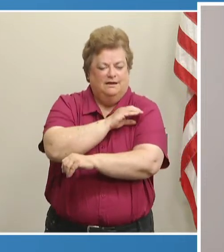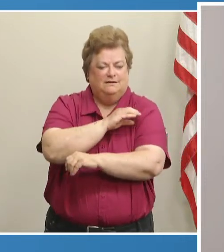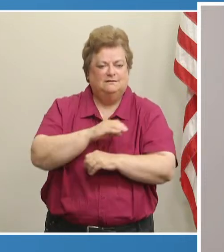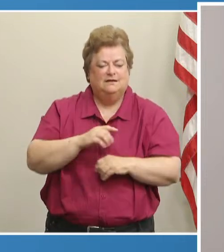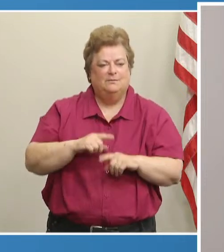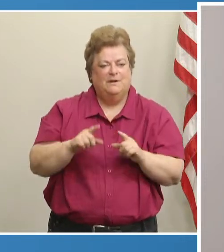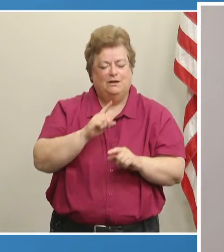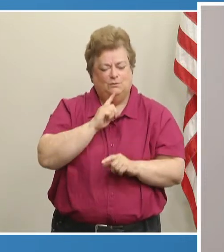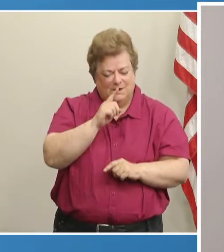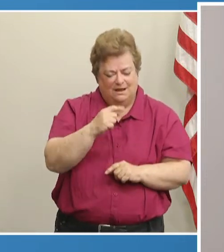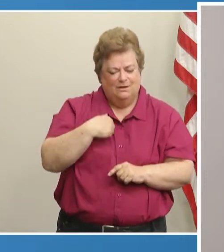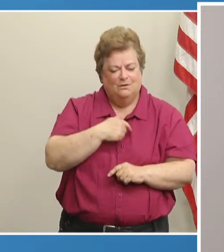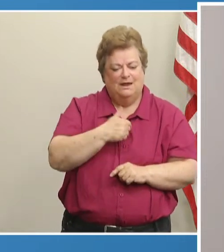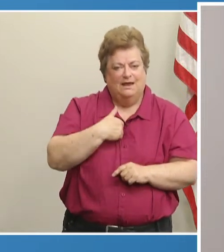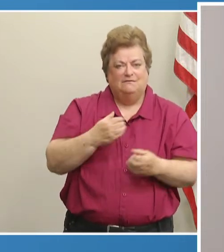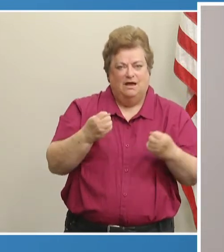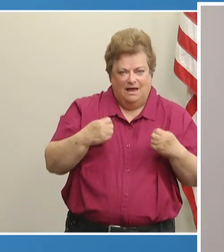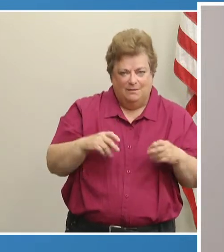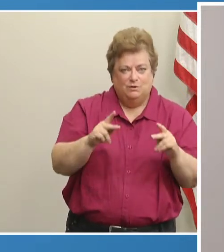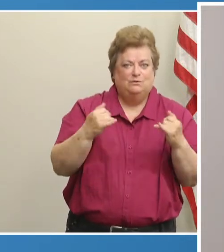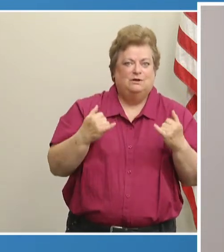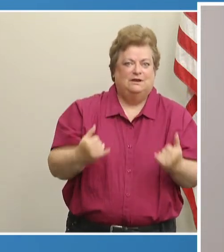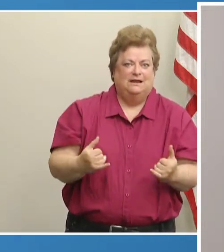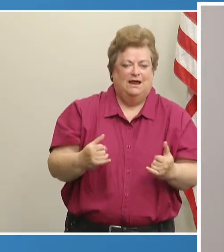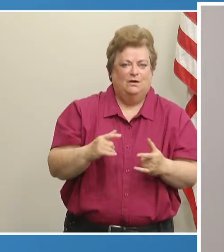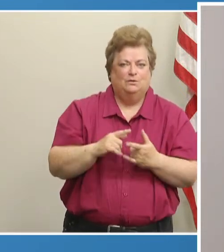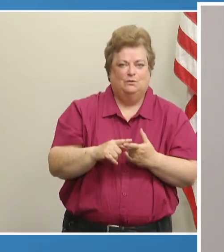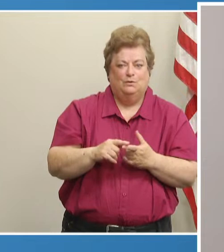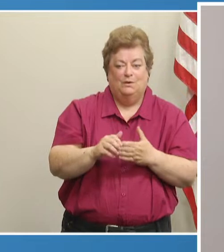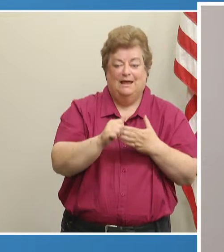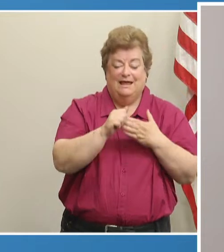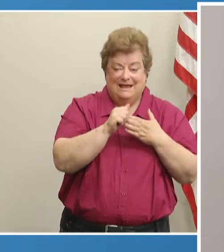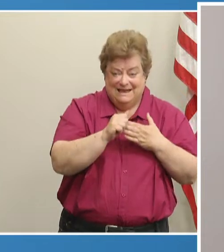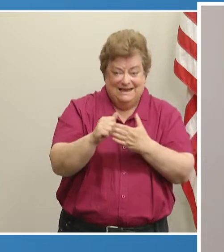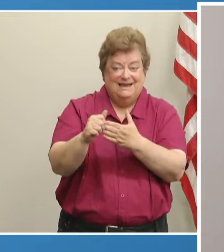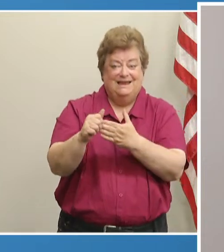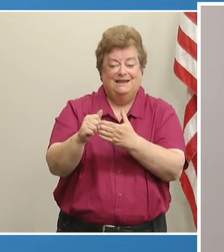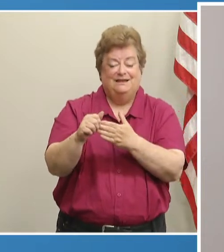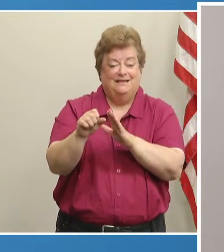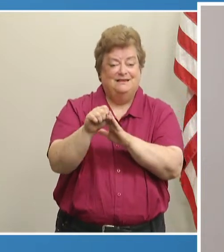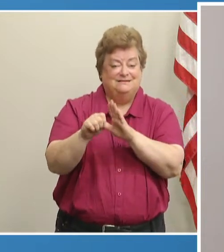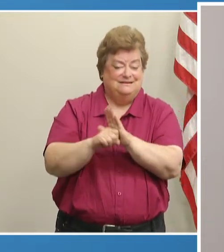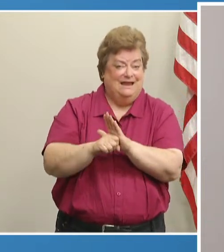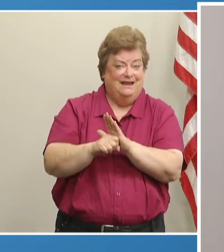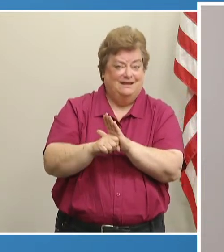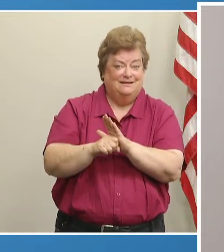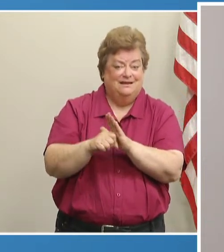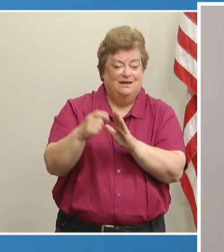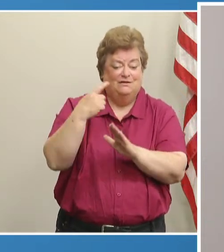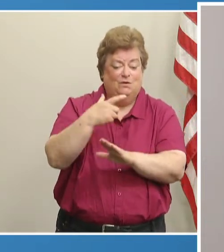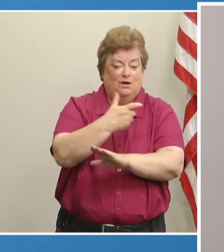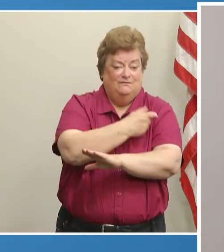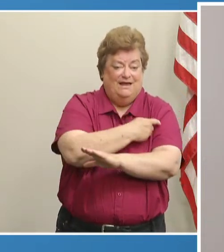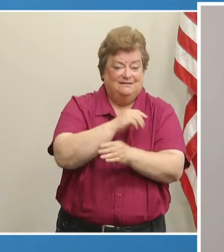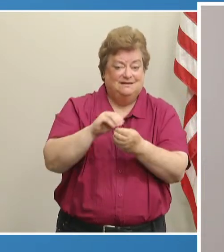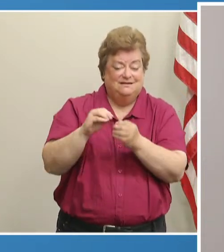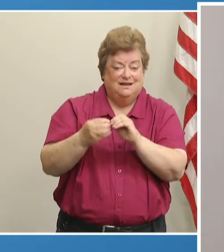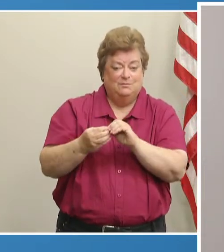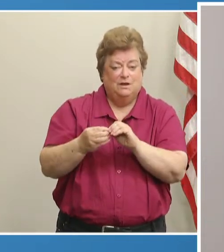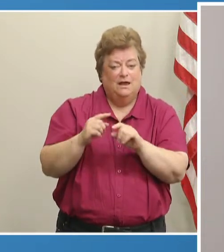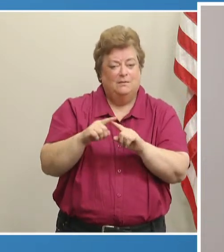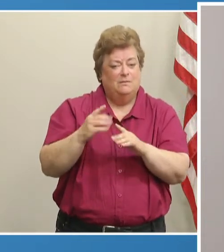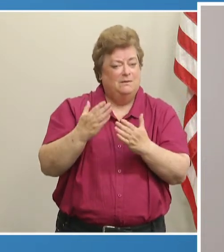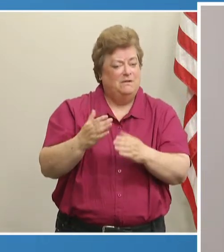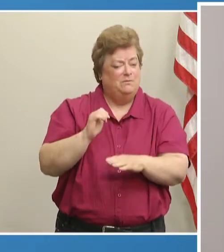an opportunity now to really not only lead the state in vaccine rates, but maybe set some kind of a